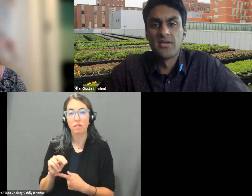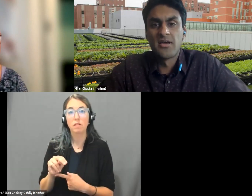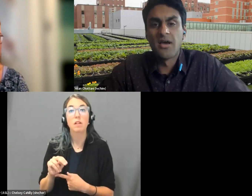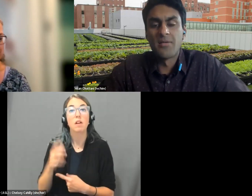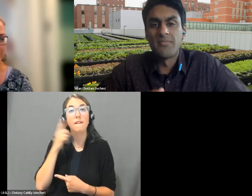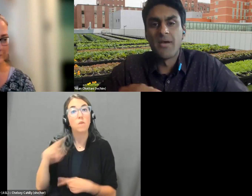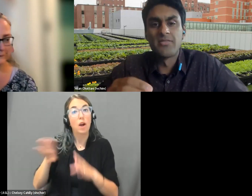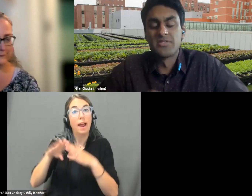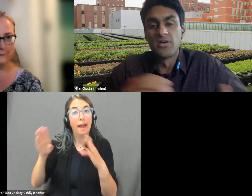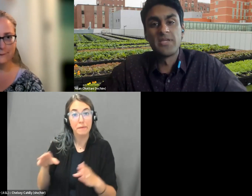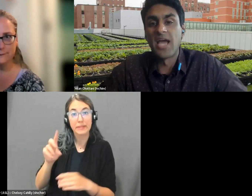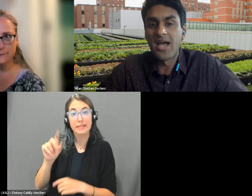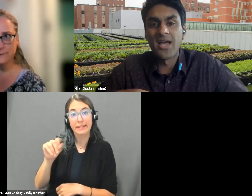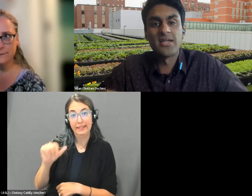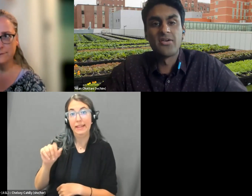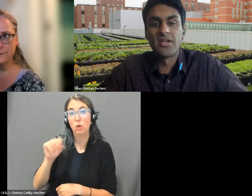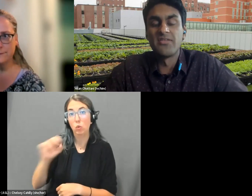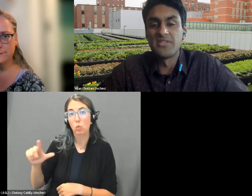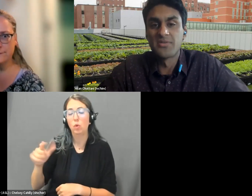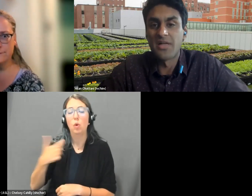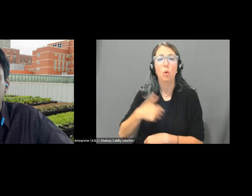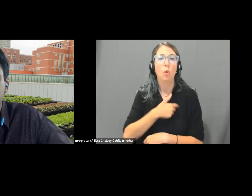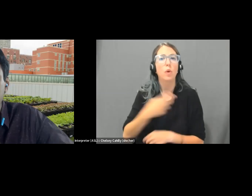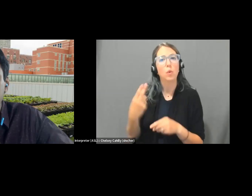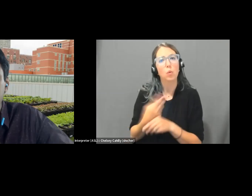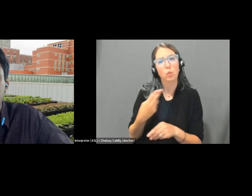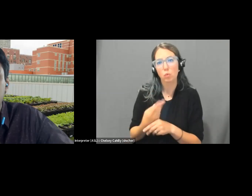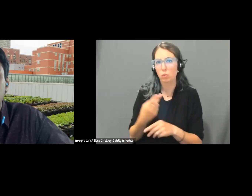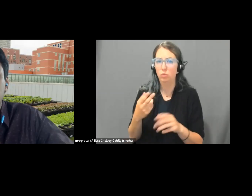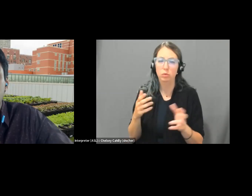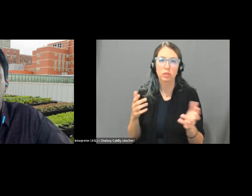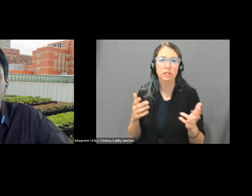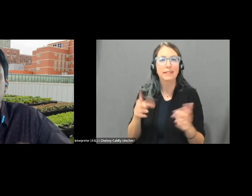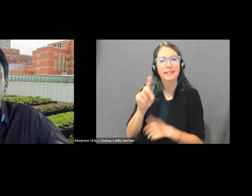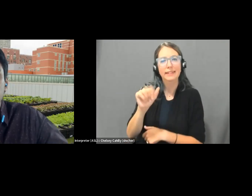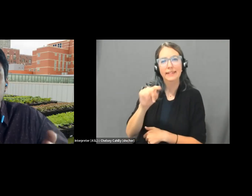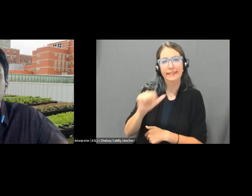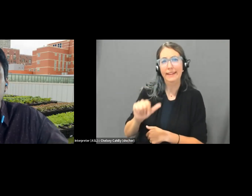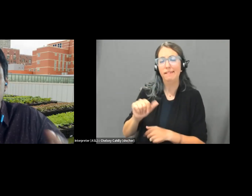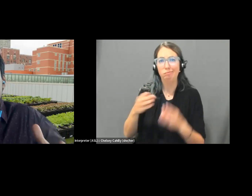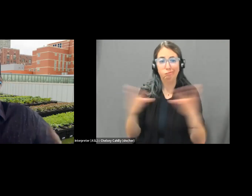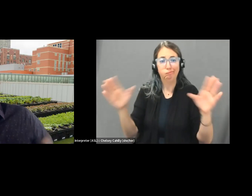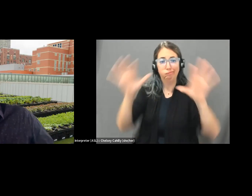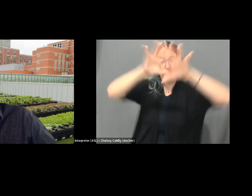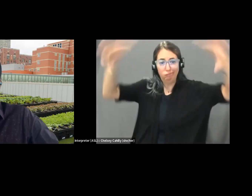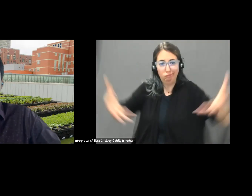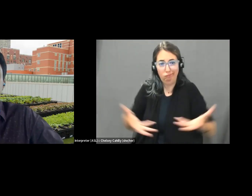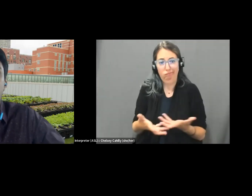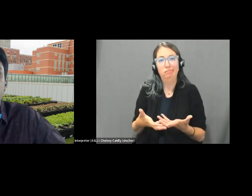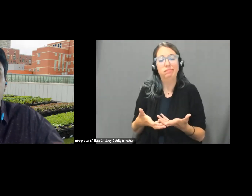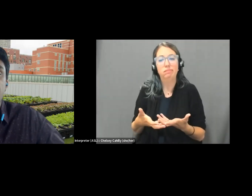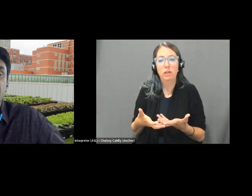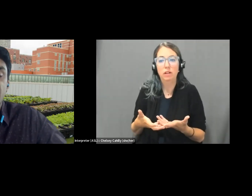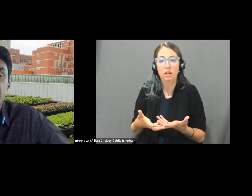was, there was no PII or individual health data shared. The smallest data sets were all